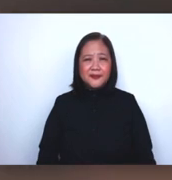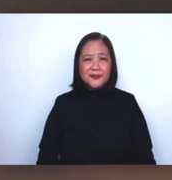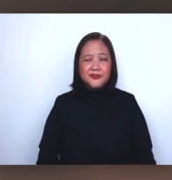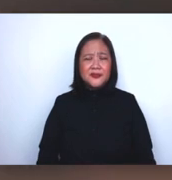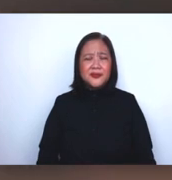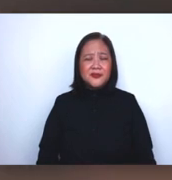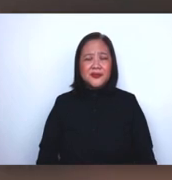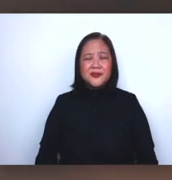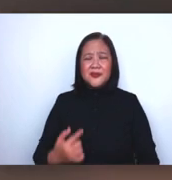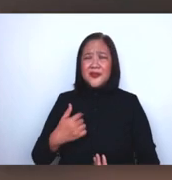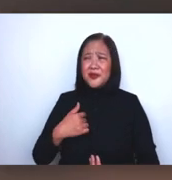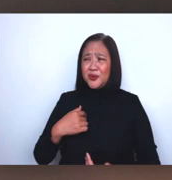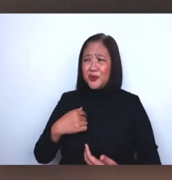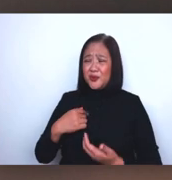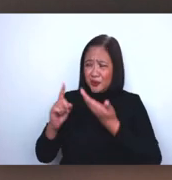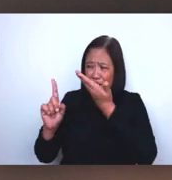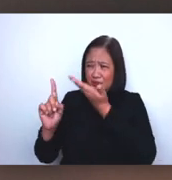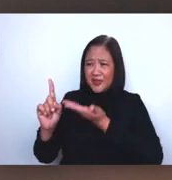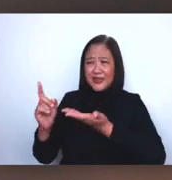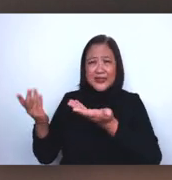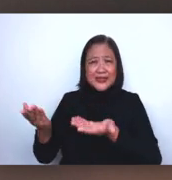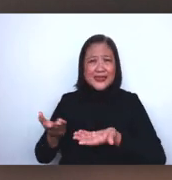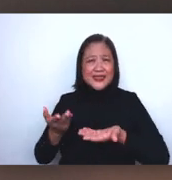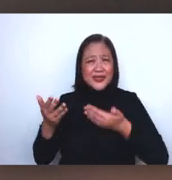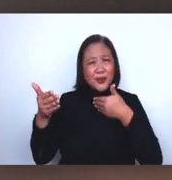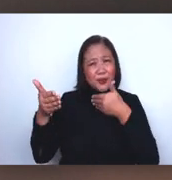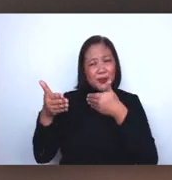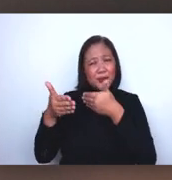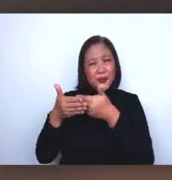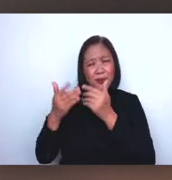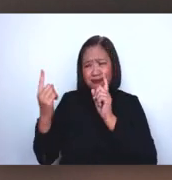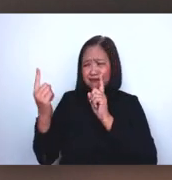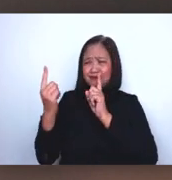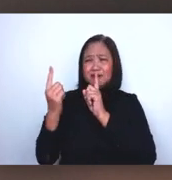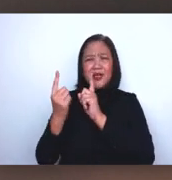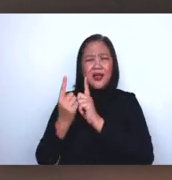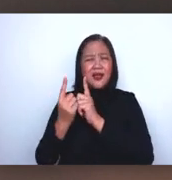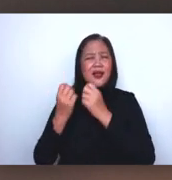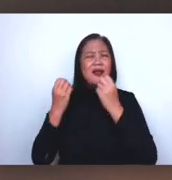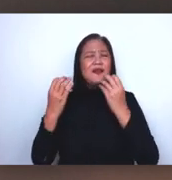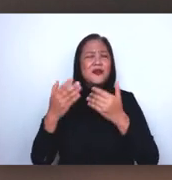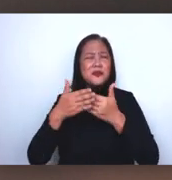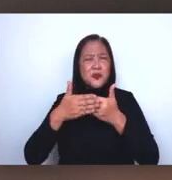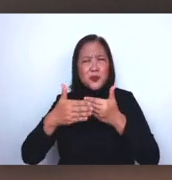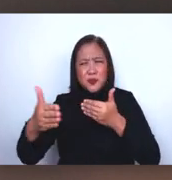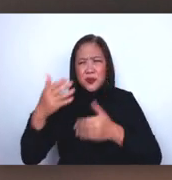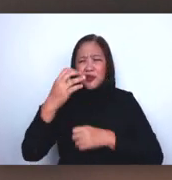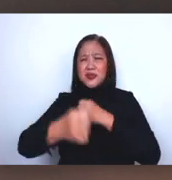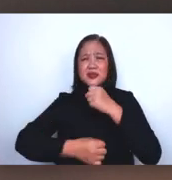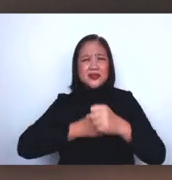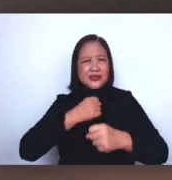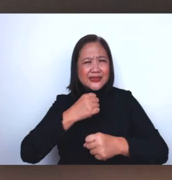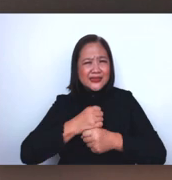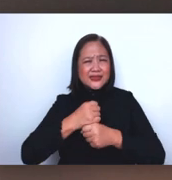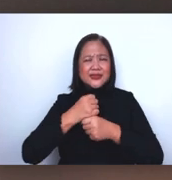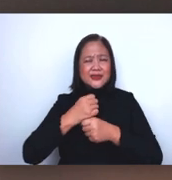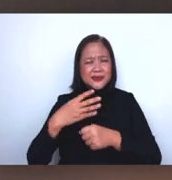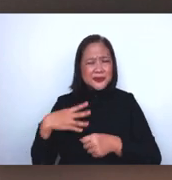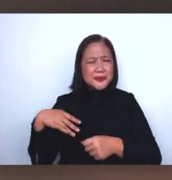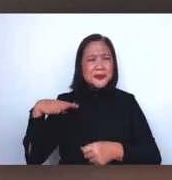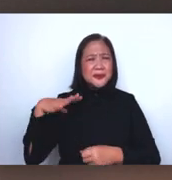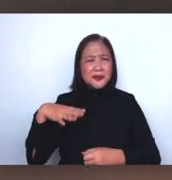To have you here, so close to me, after all these years.